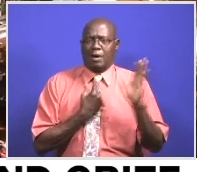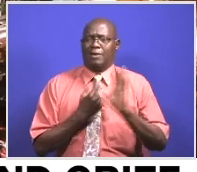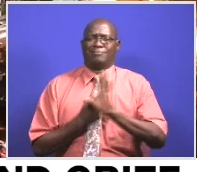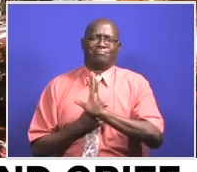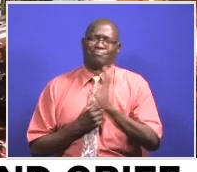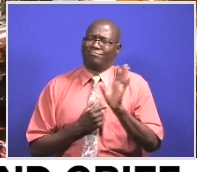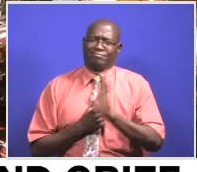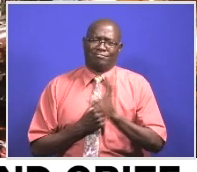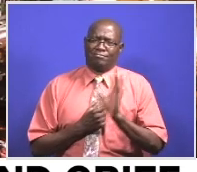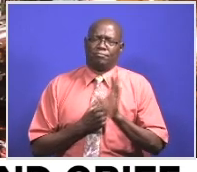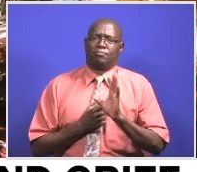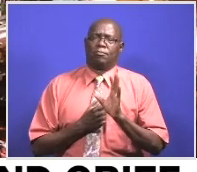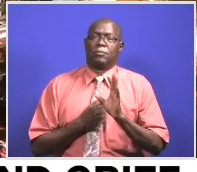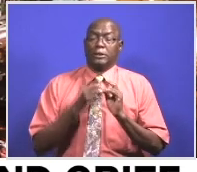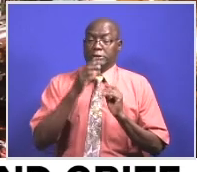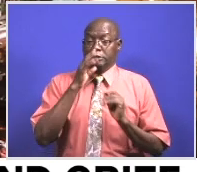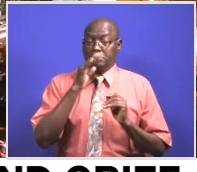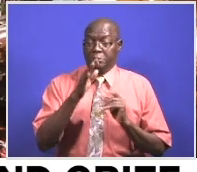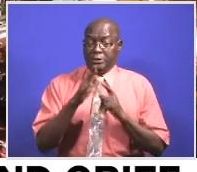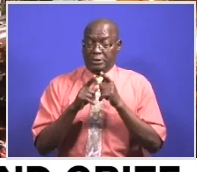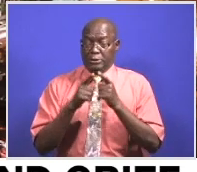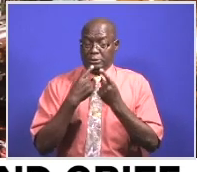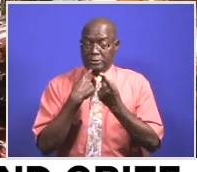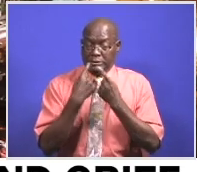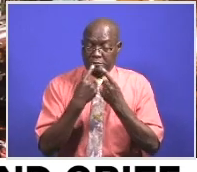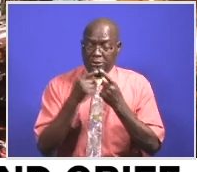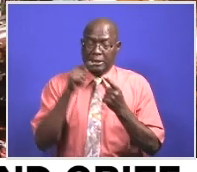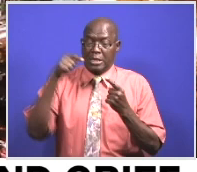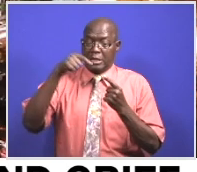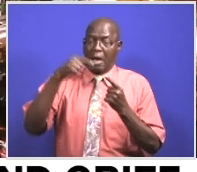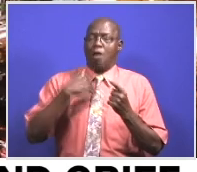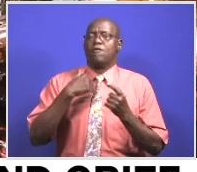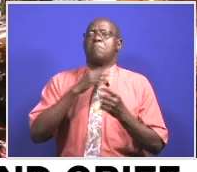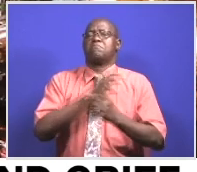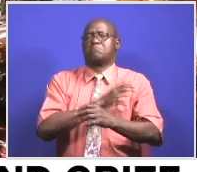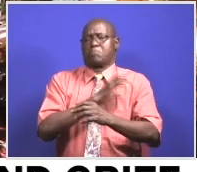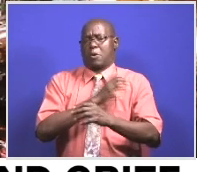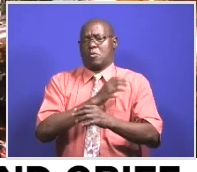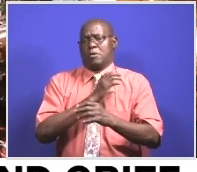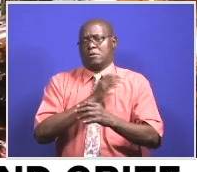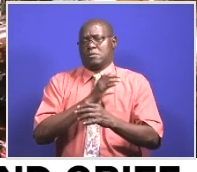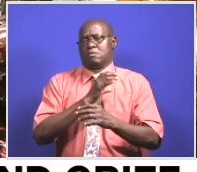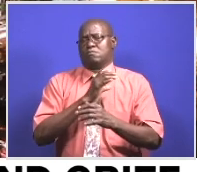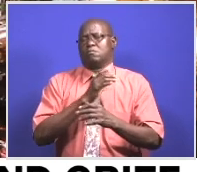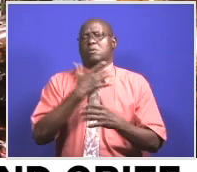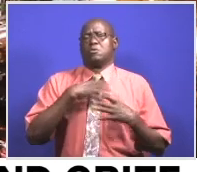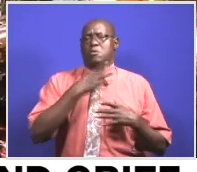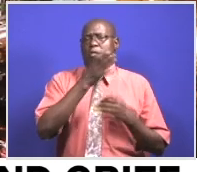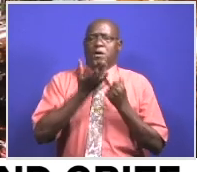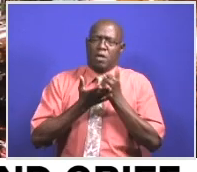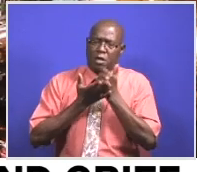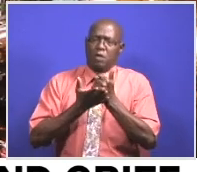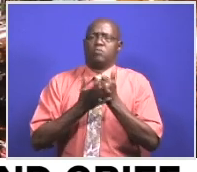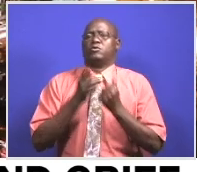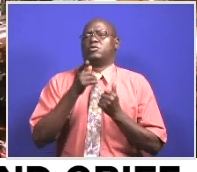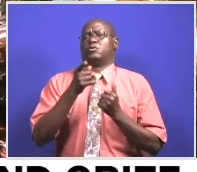in speaking. Find someone you talk to. Let them help you to process the loss so that you can reach on the